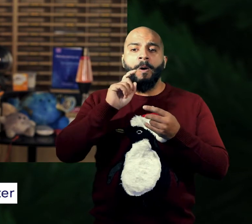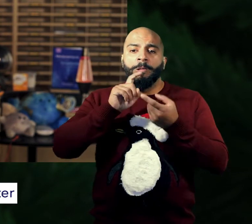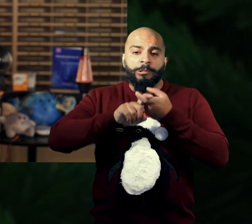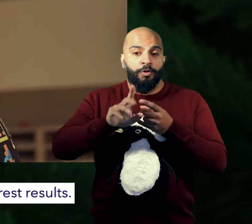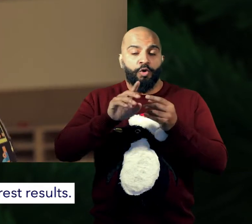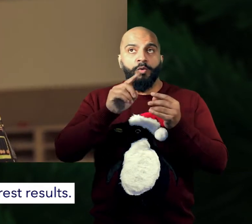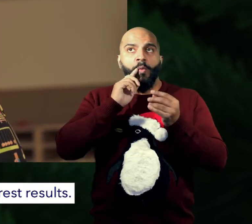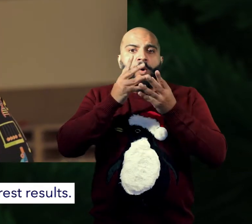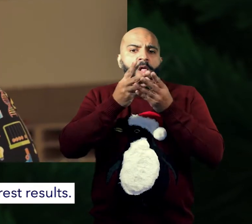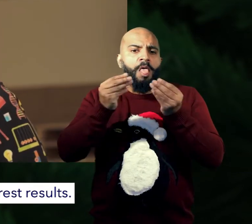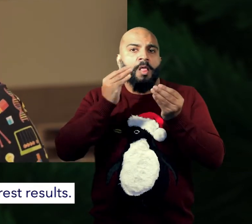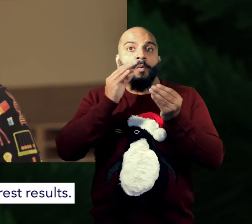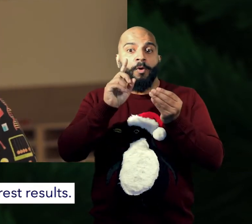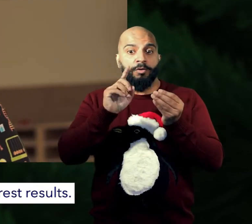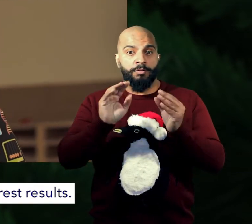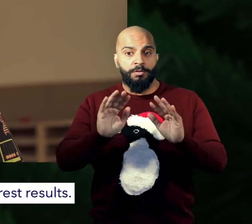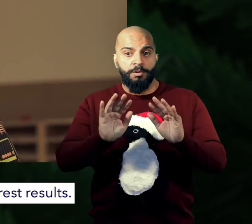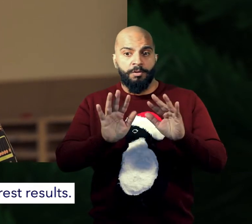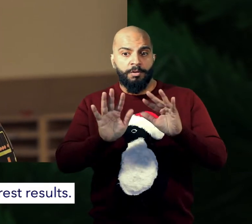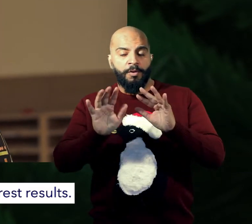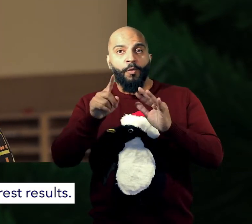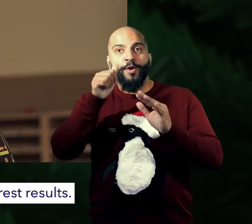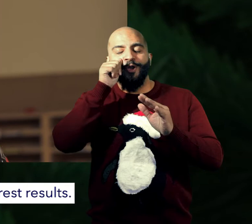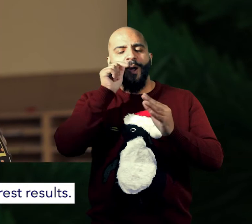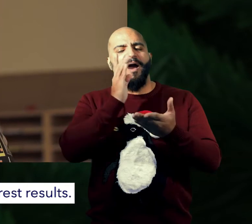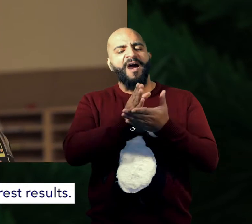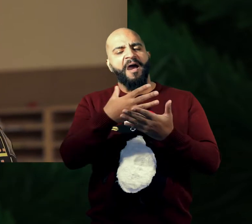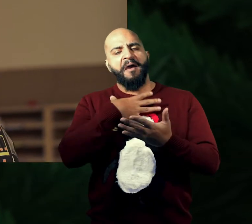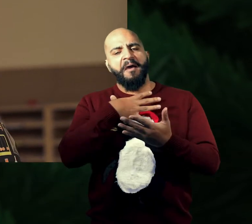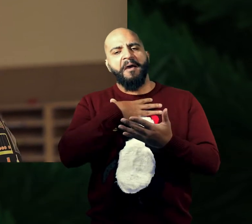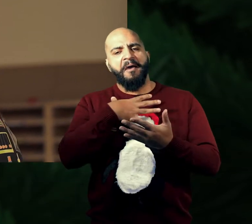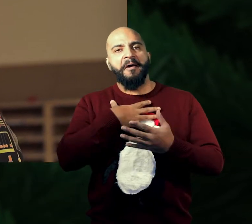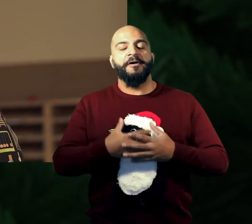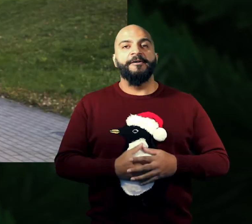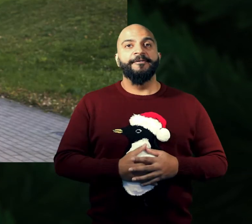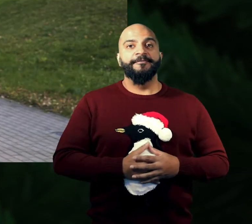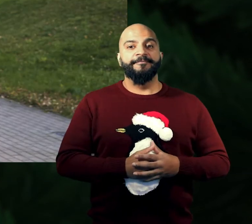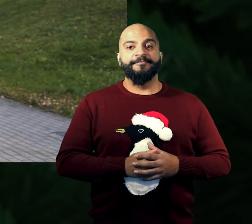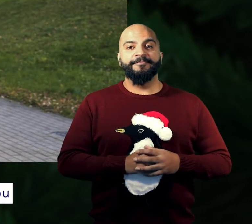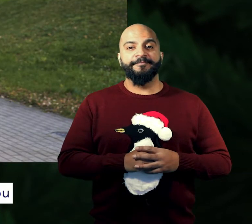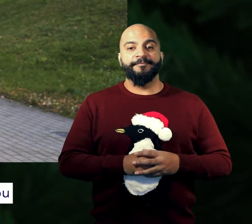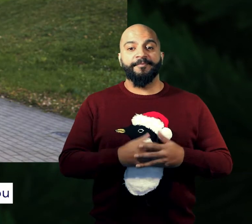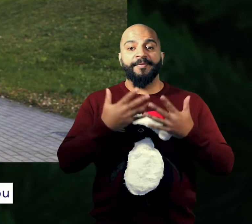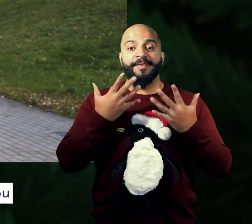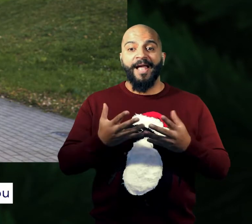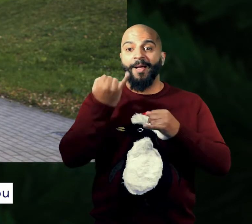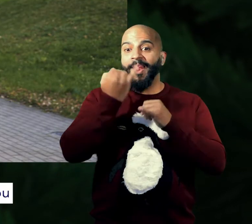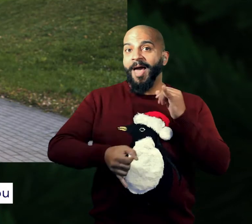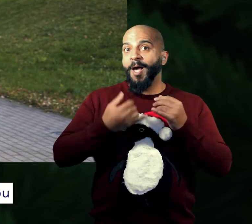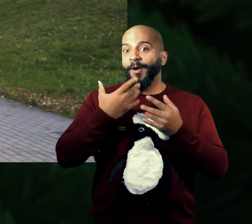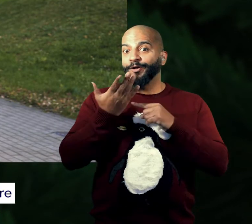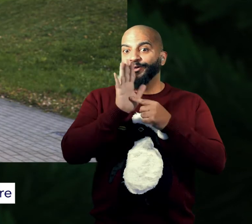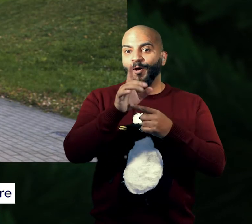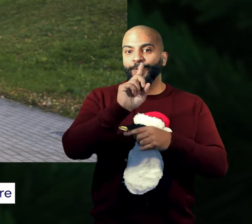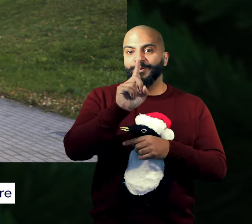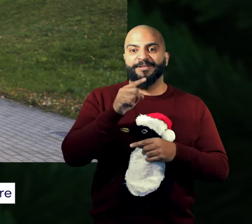dissolve in water, so it's best to use washable felt tips for the clearest results. The final experiment I want to show